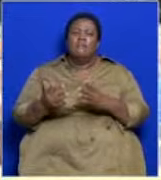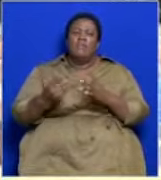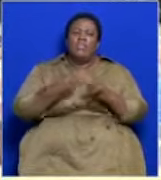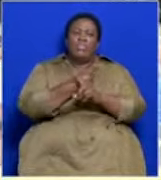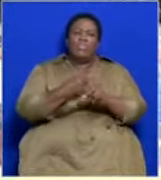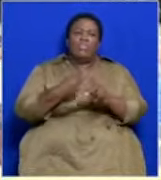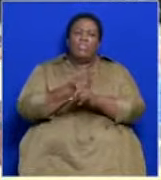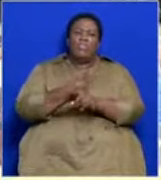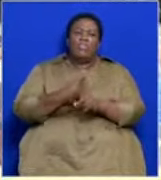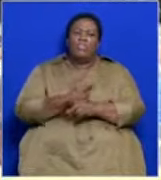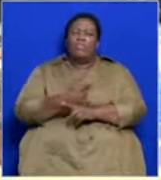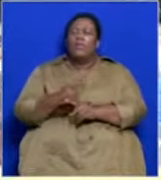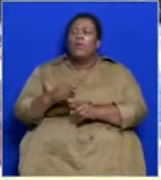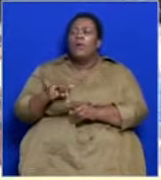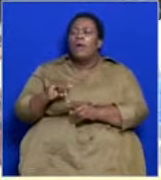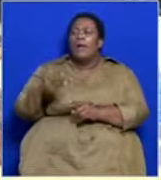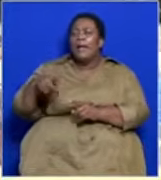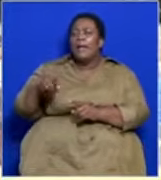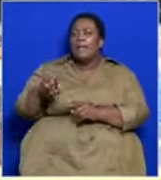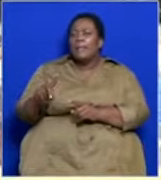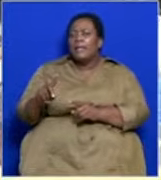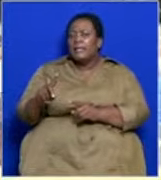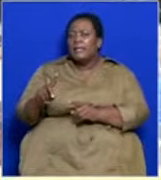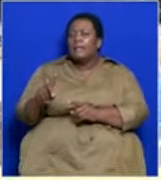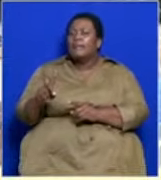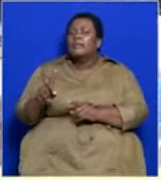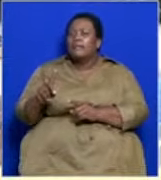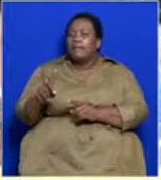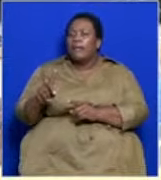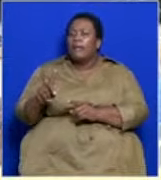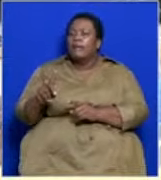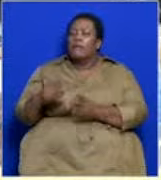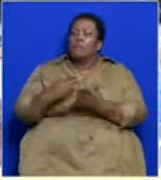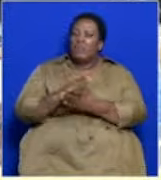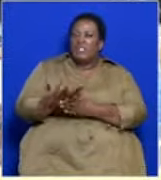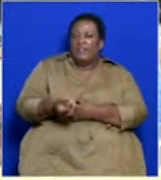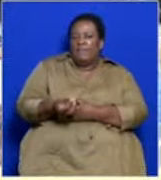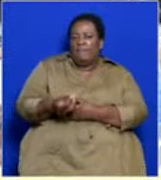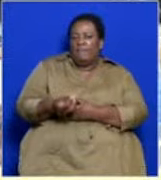1G, 28.1G is the corruption